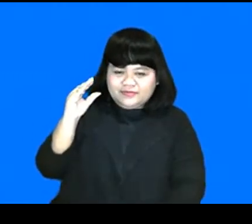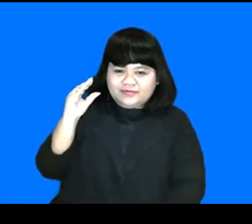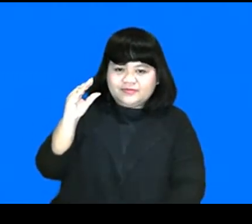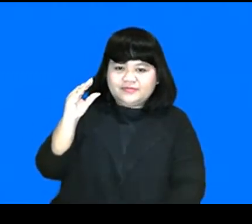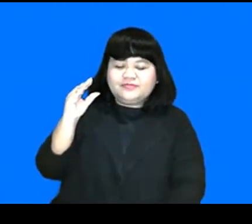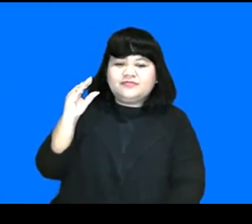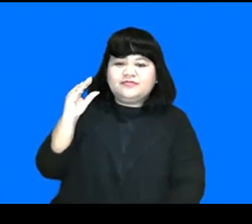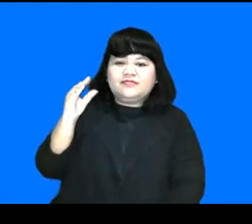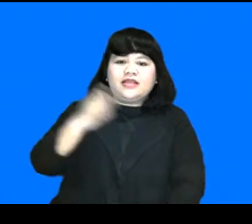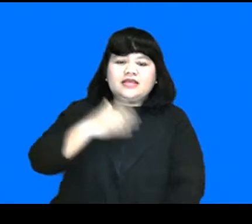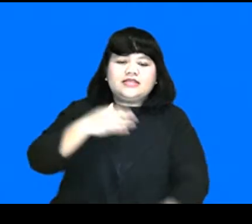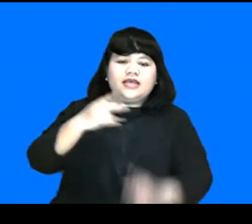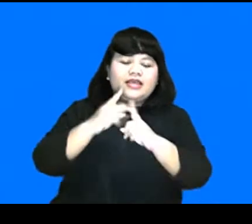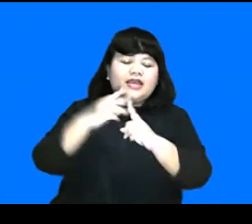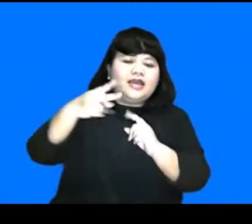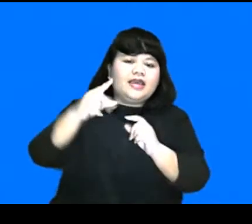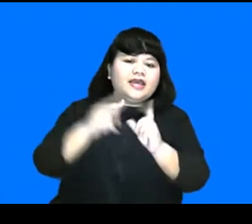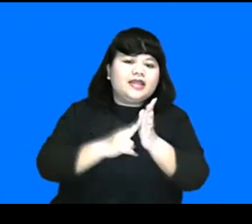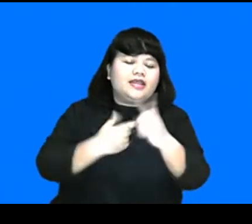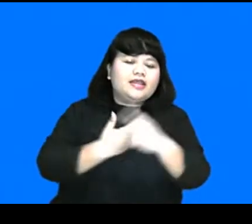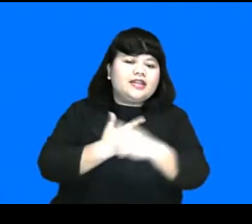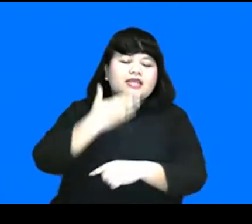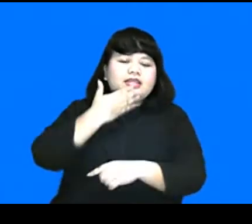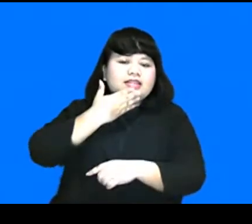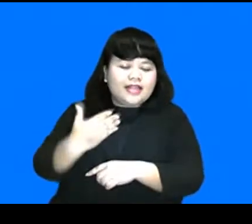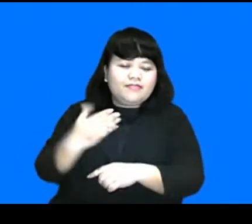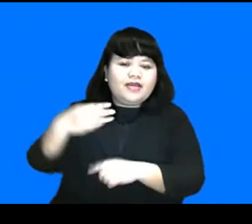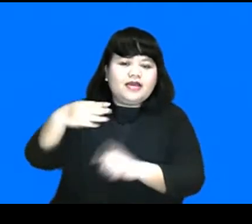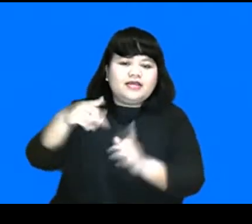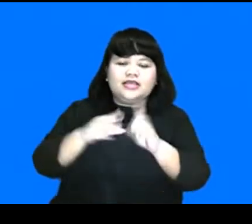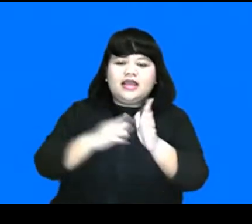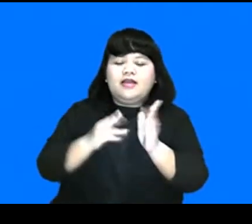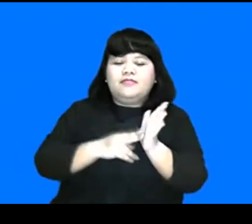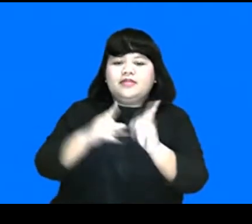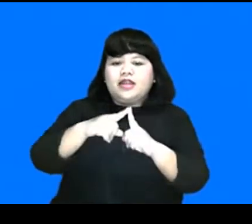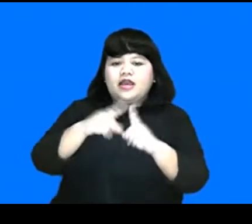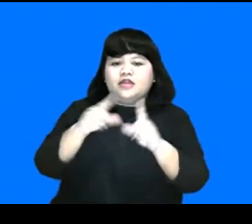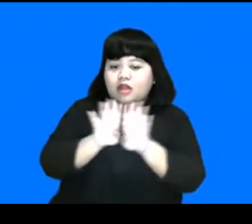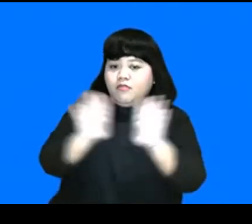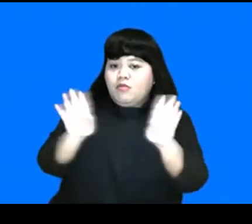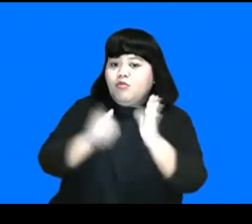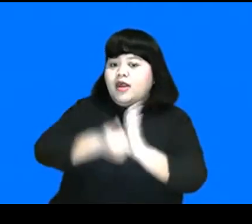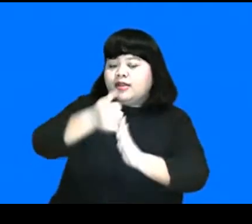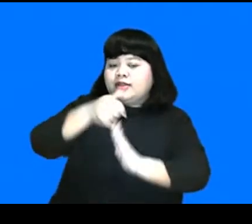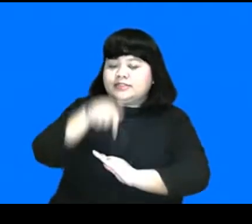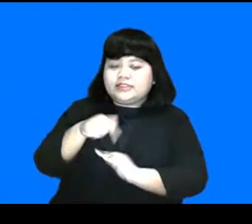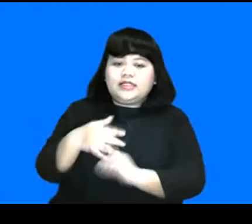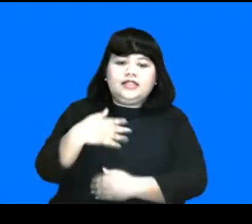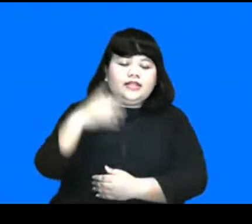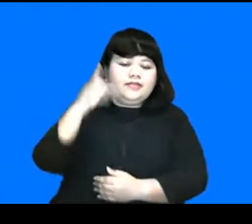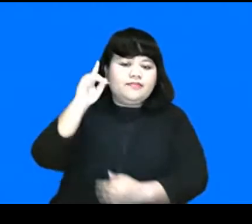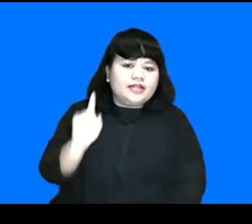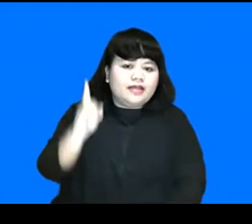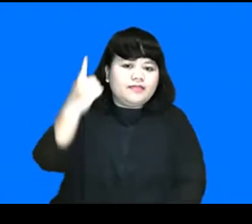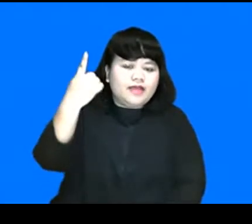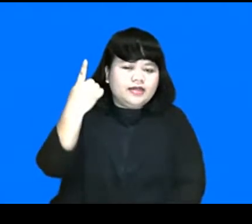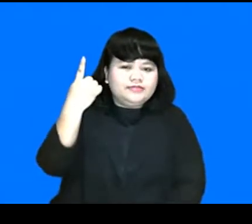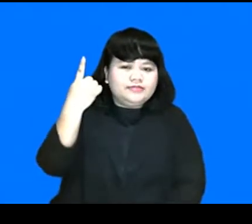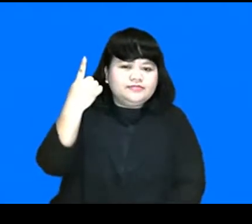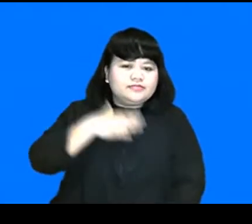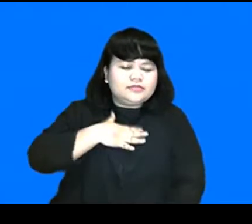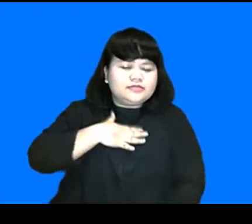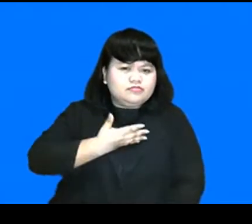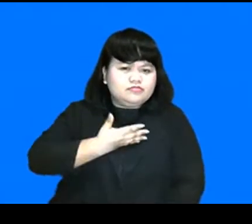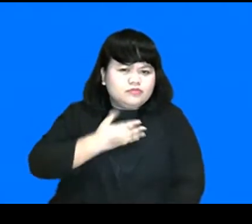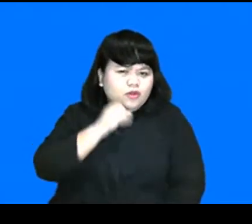for opening this session. First of all, let me allow you to welcome all of you to our